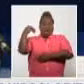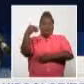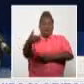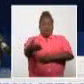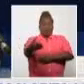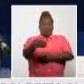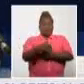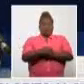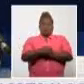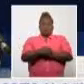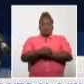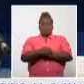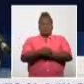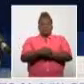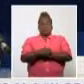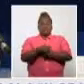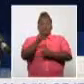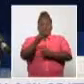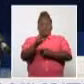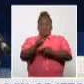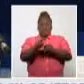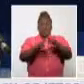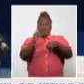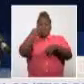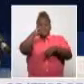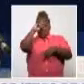a lethality rate of